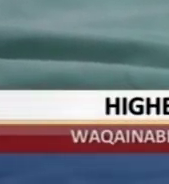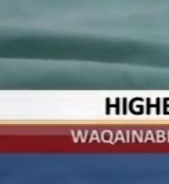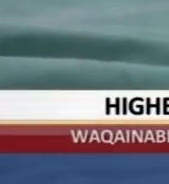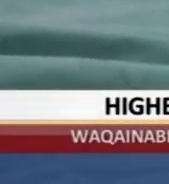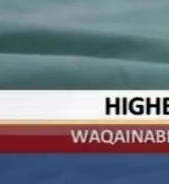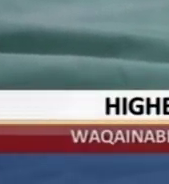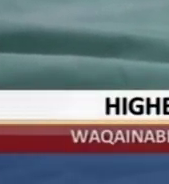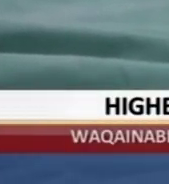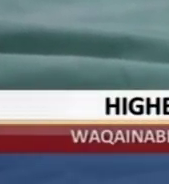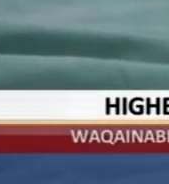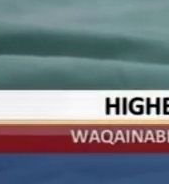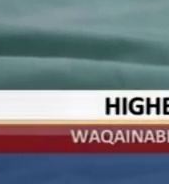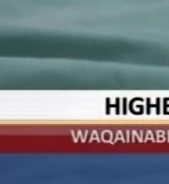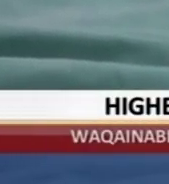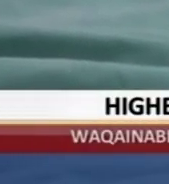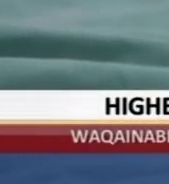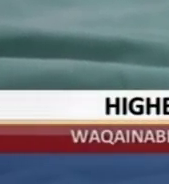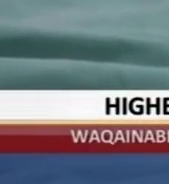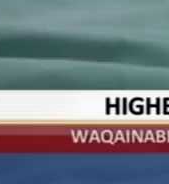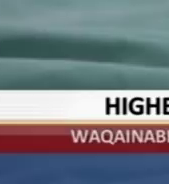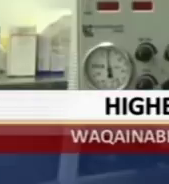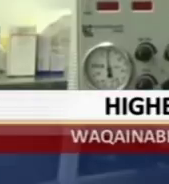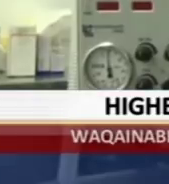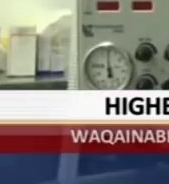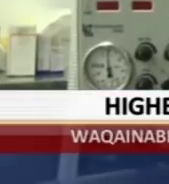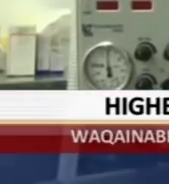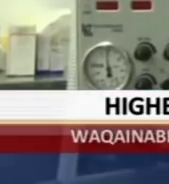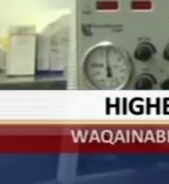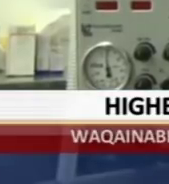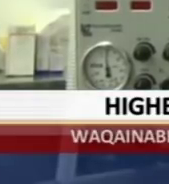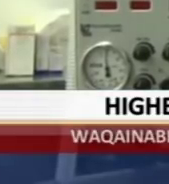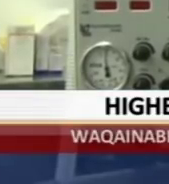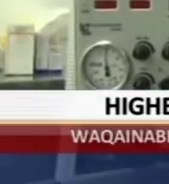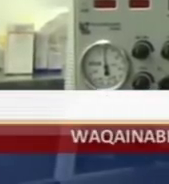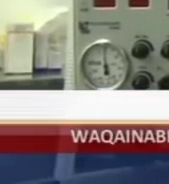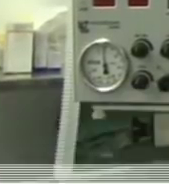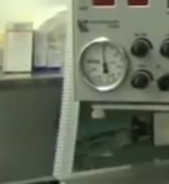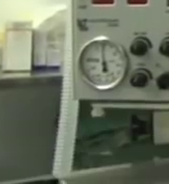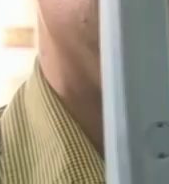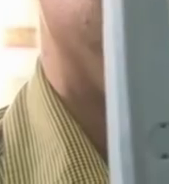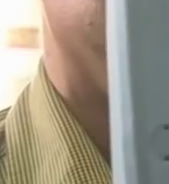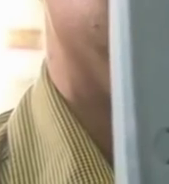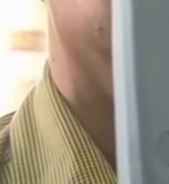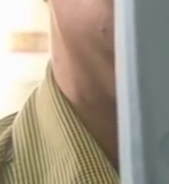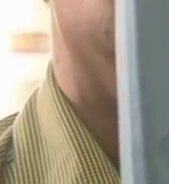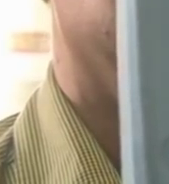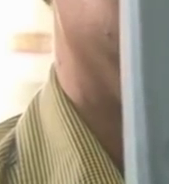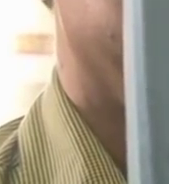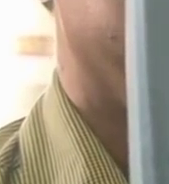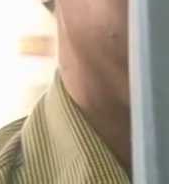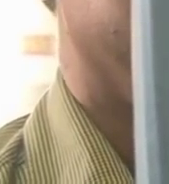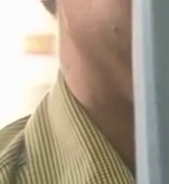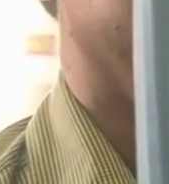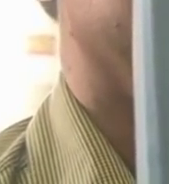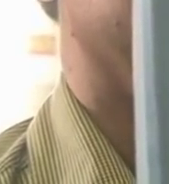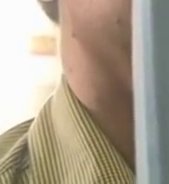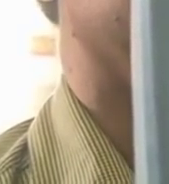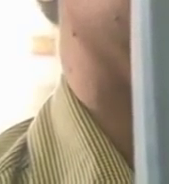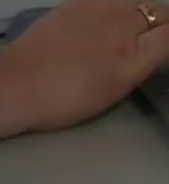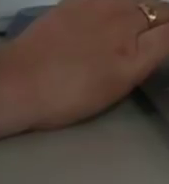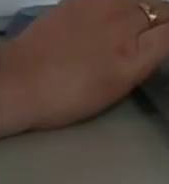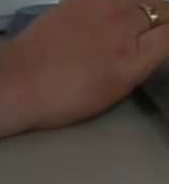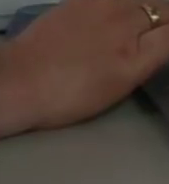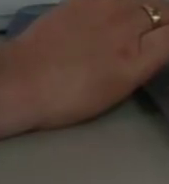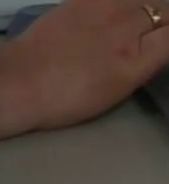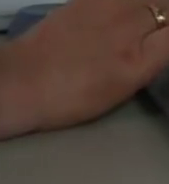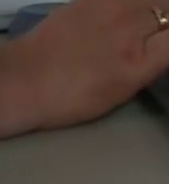all over the world, not only doctors, but also those with expertise in other healthcare areas as well. The minister was asked